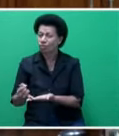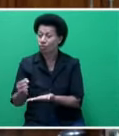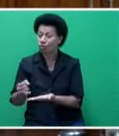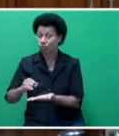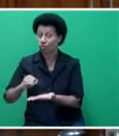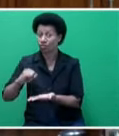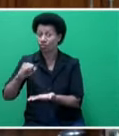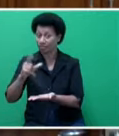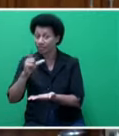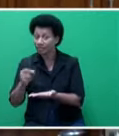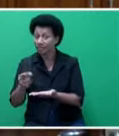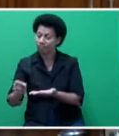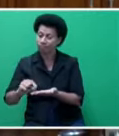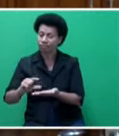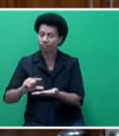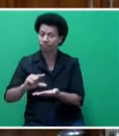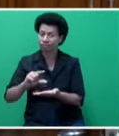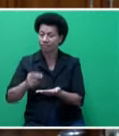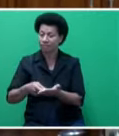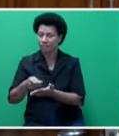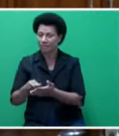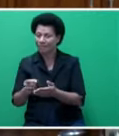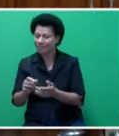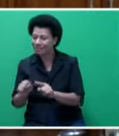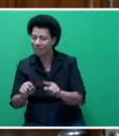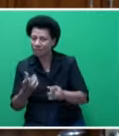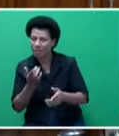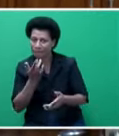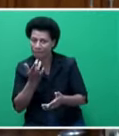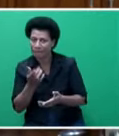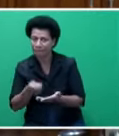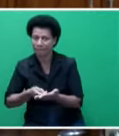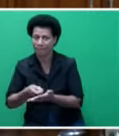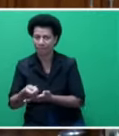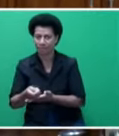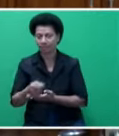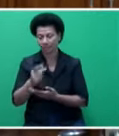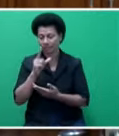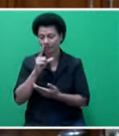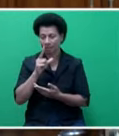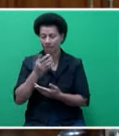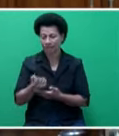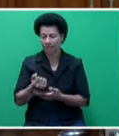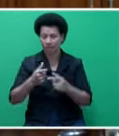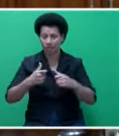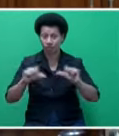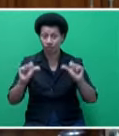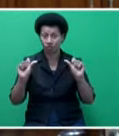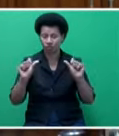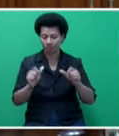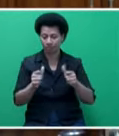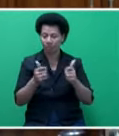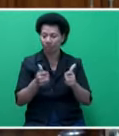cases they've given a holiday on both the types of payments. We had been able to achieve this